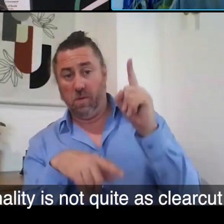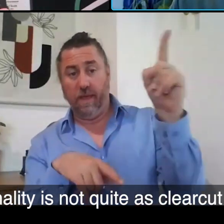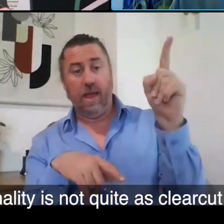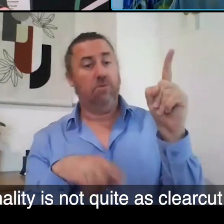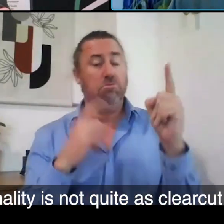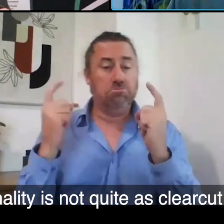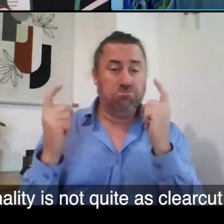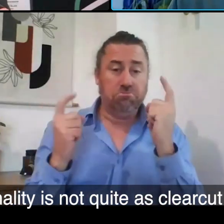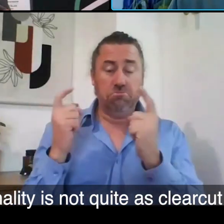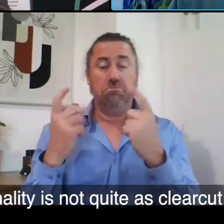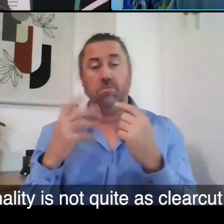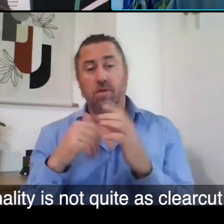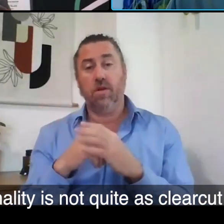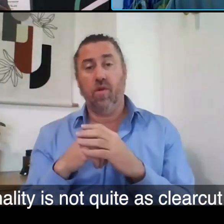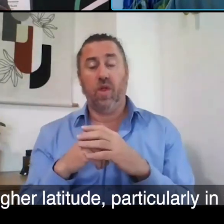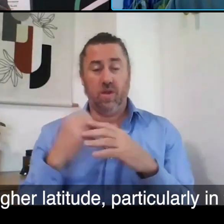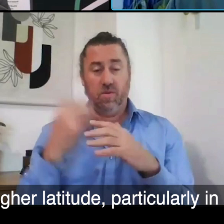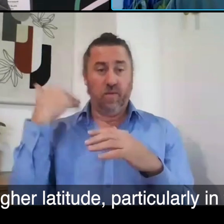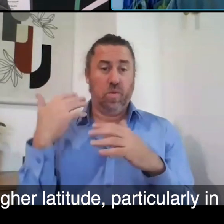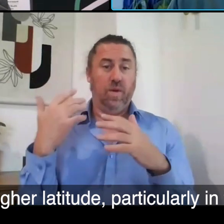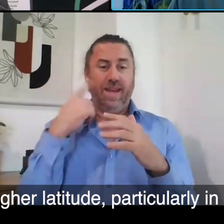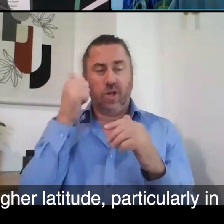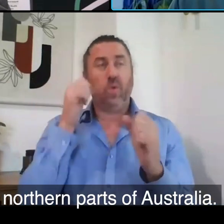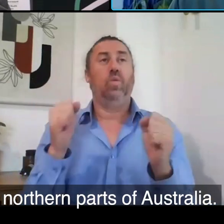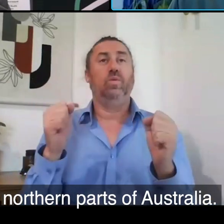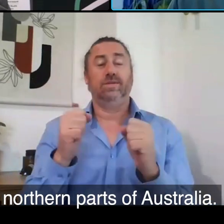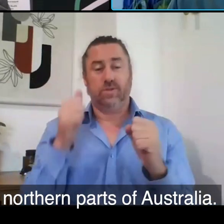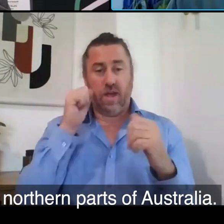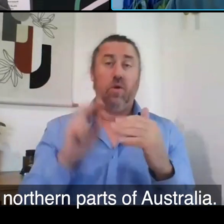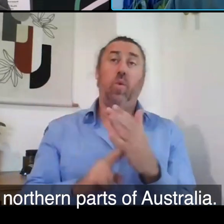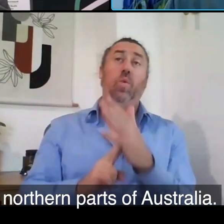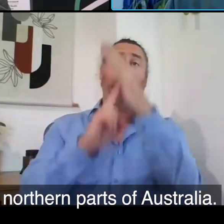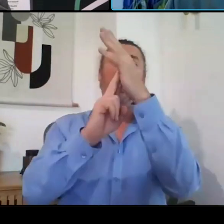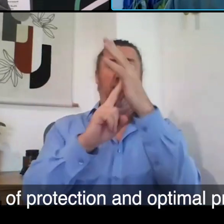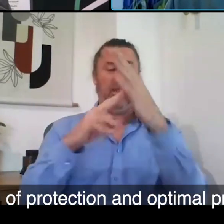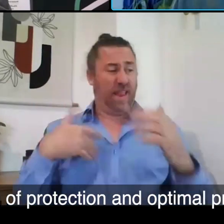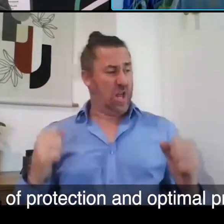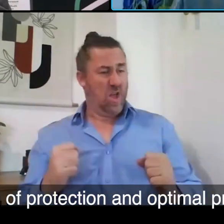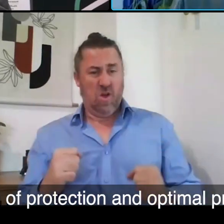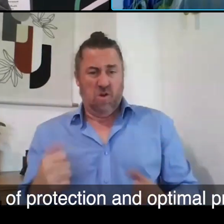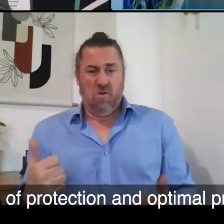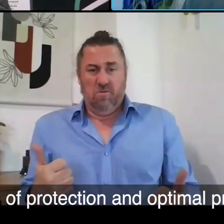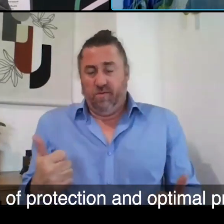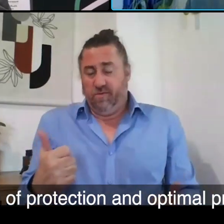is not quite as clear cut, as you go a higher latitude, particularly in the northern parts of Australia. So thinking of protection and